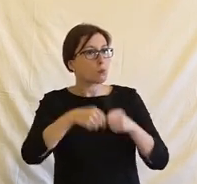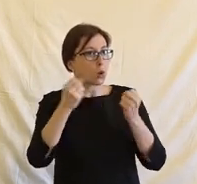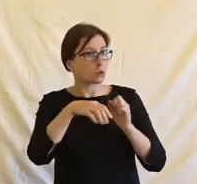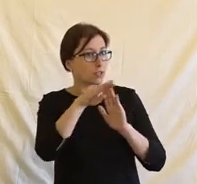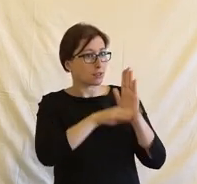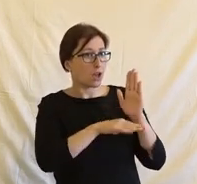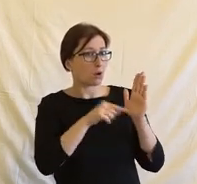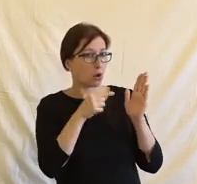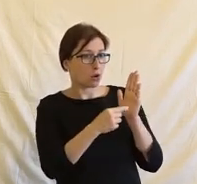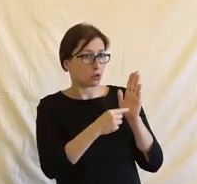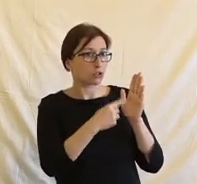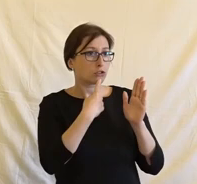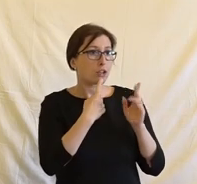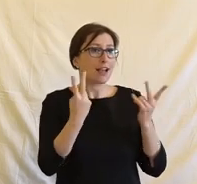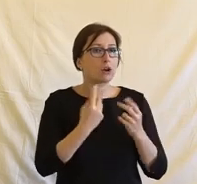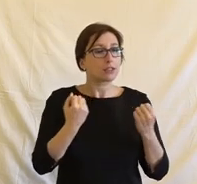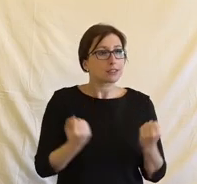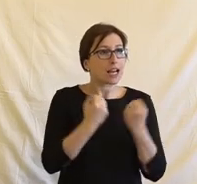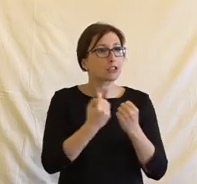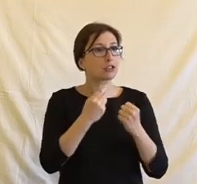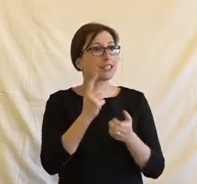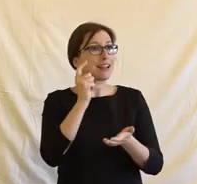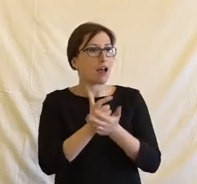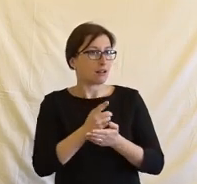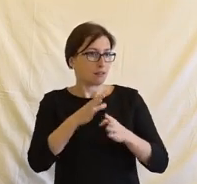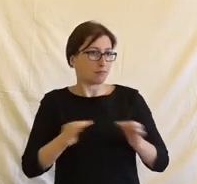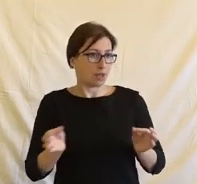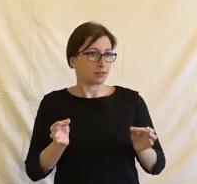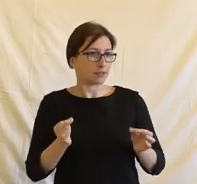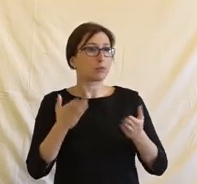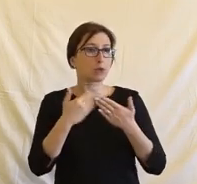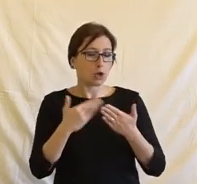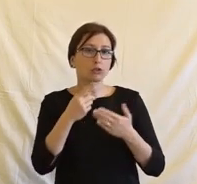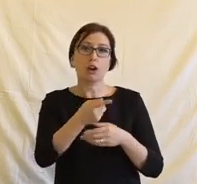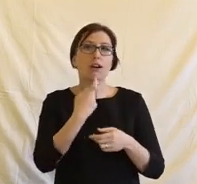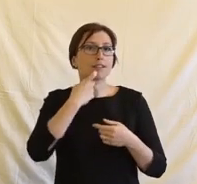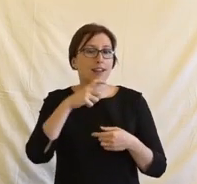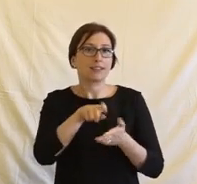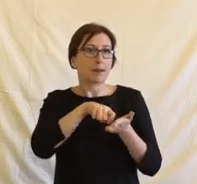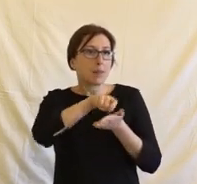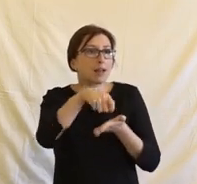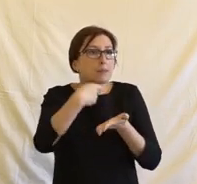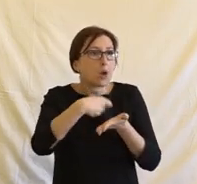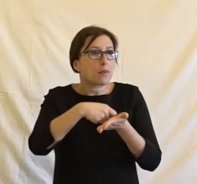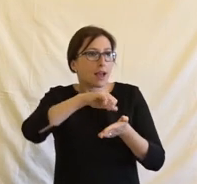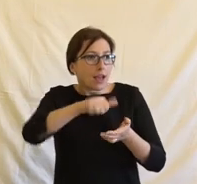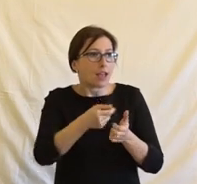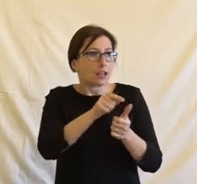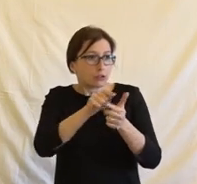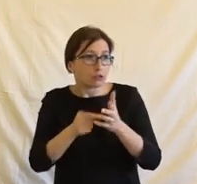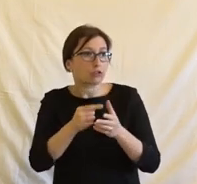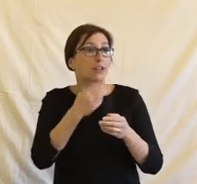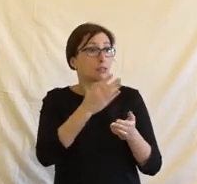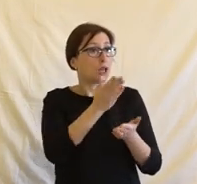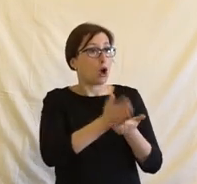porušováním zákona se chtějí těchto nákladů zbavit. Zkrátka nechtějí platit ty náklady, které pro ně